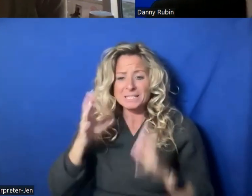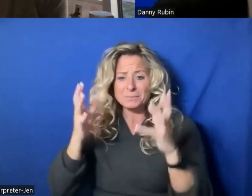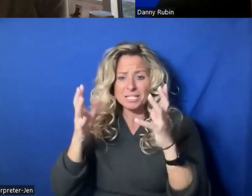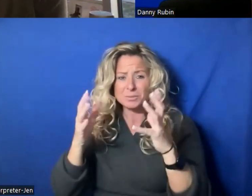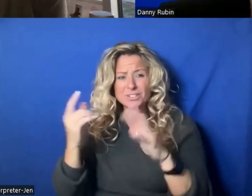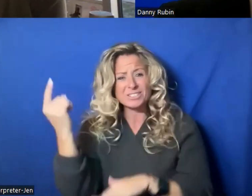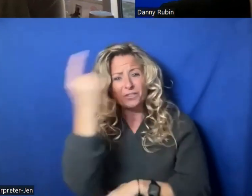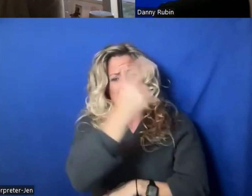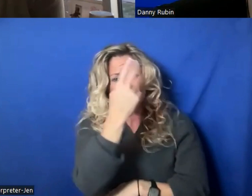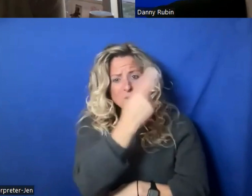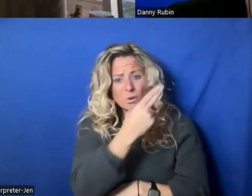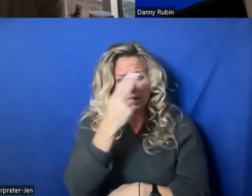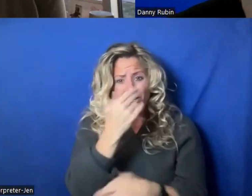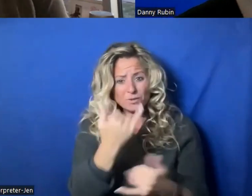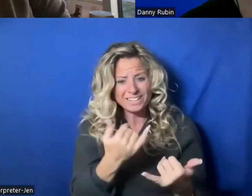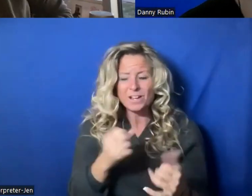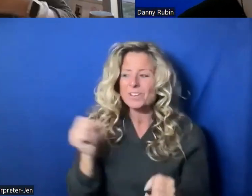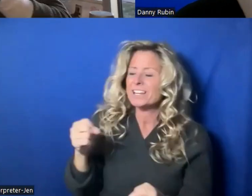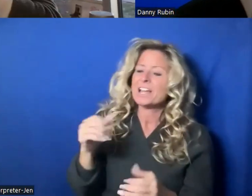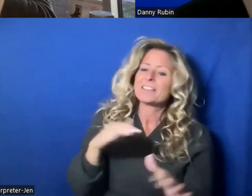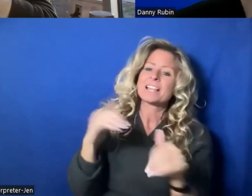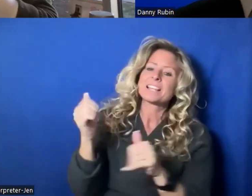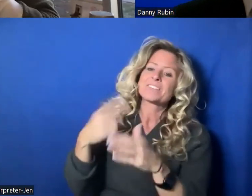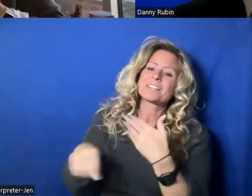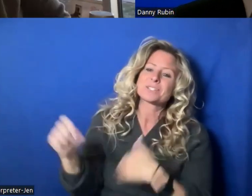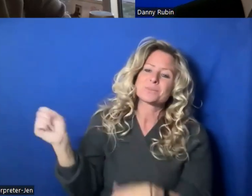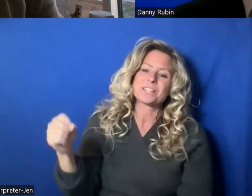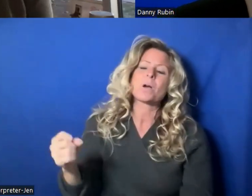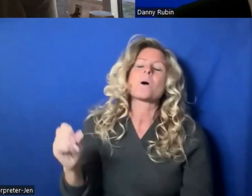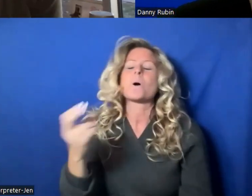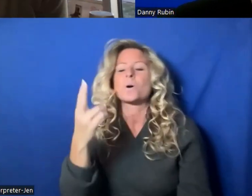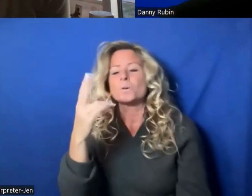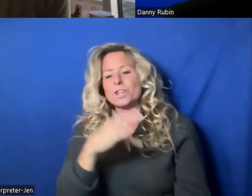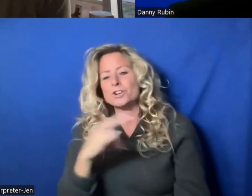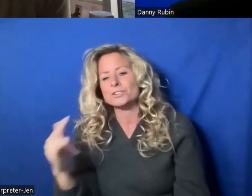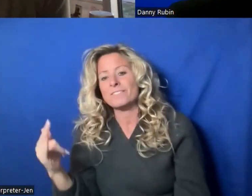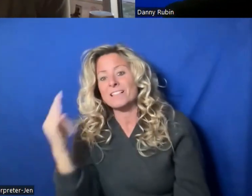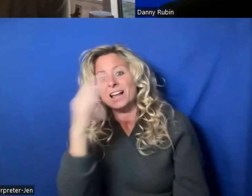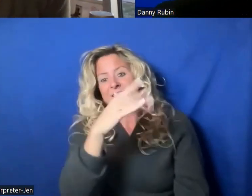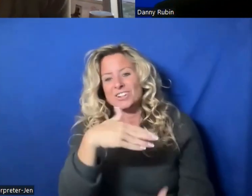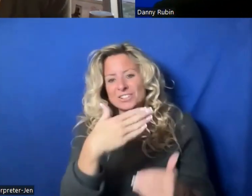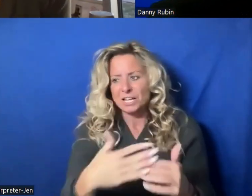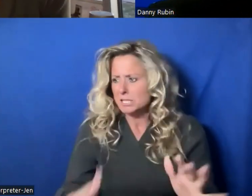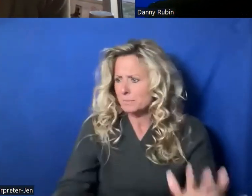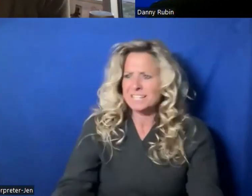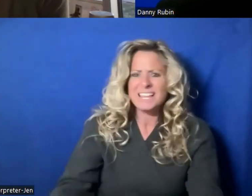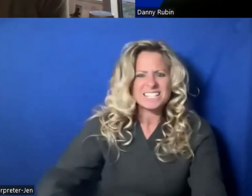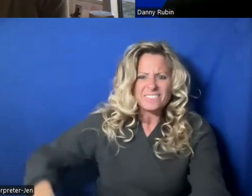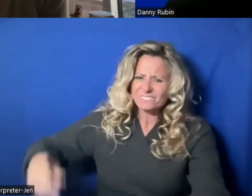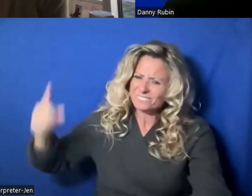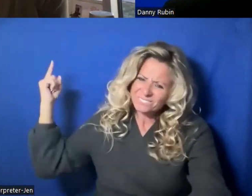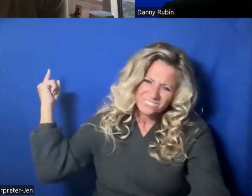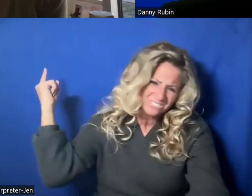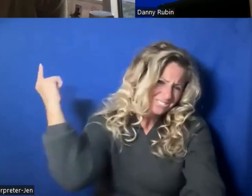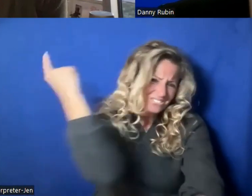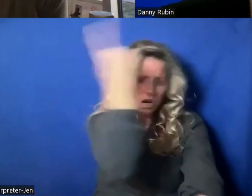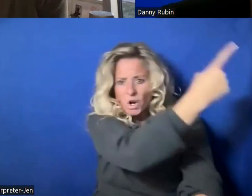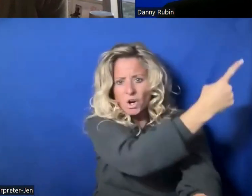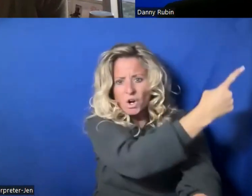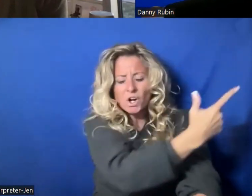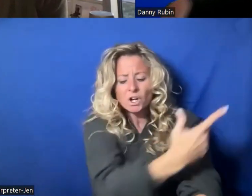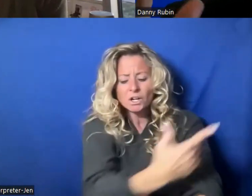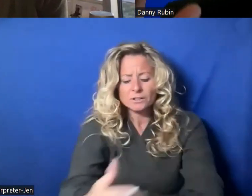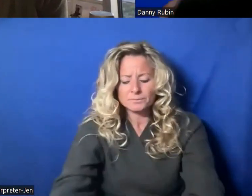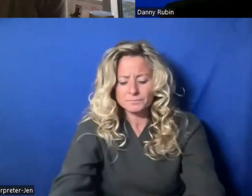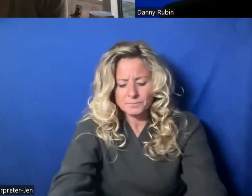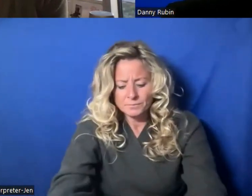right? So Yep, I they mean leave that's next week. Yeah. they leave, right. They're heading there next. It's very far Yes. to send. I don't know,